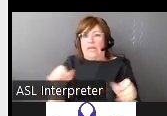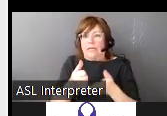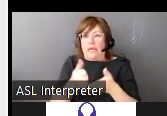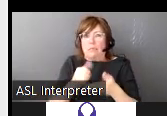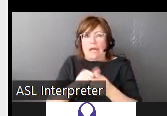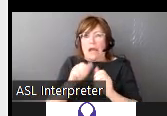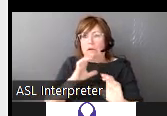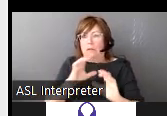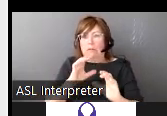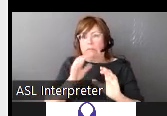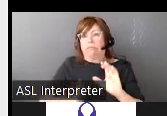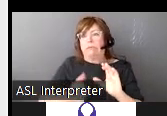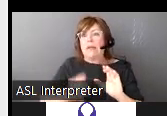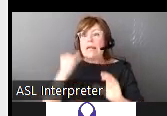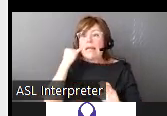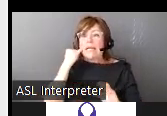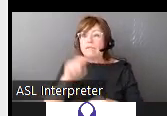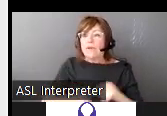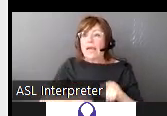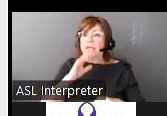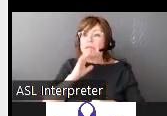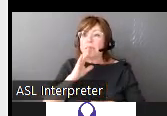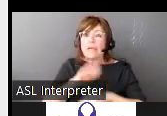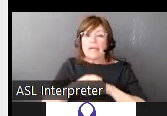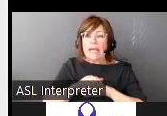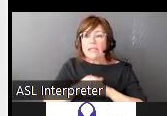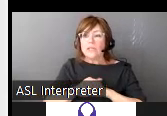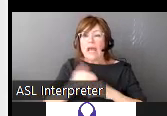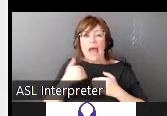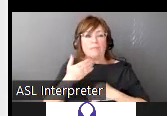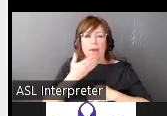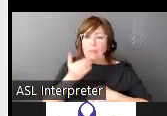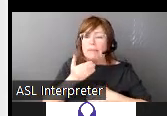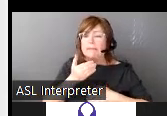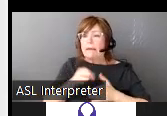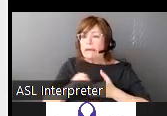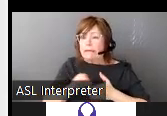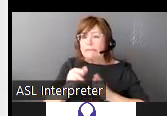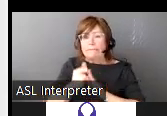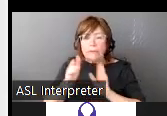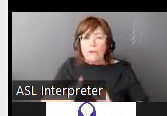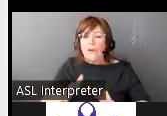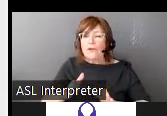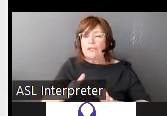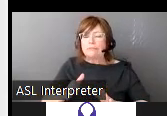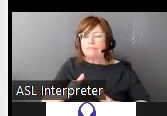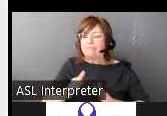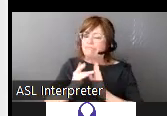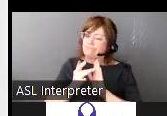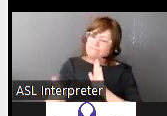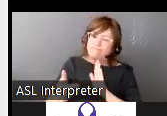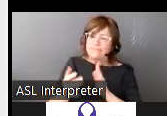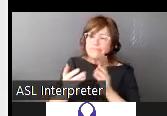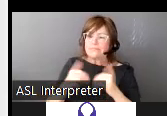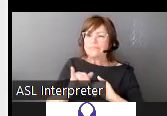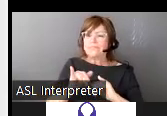do not have a good grasp of English, even if they have the best consultant or lawyer or accountant, they can still be abused. Lawyers can also